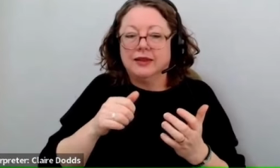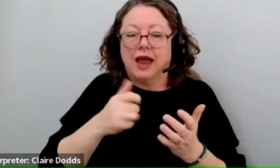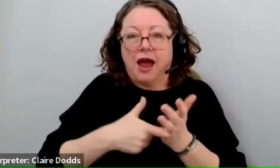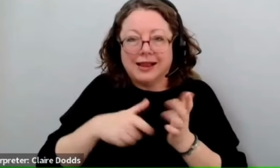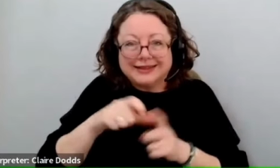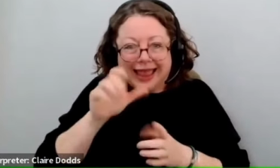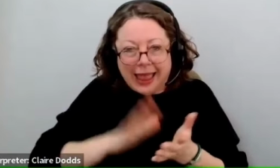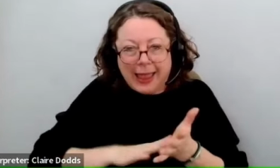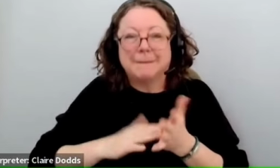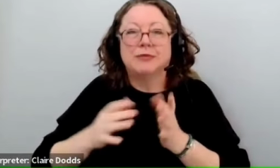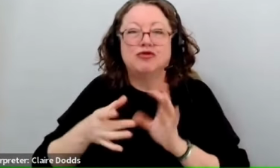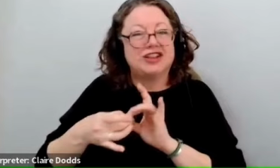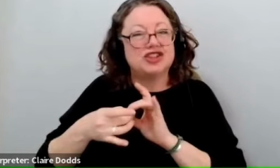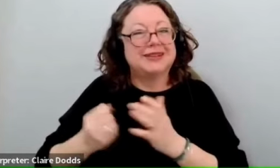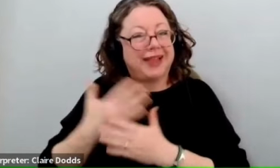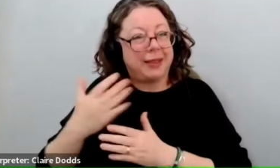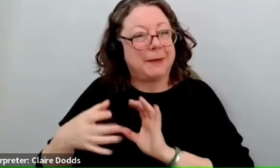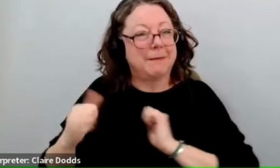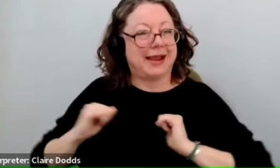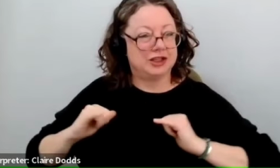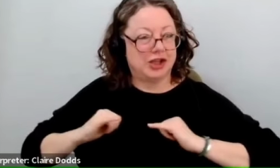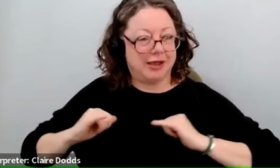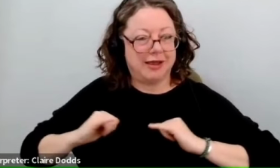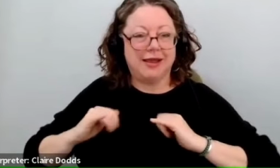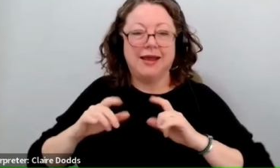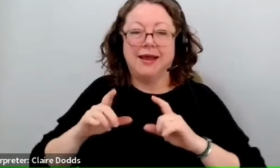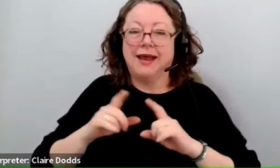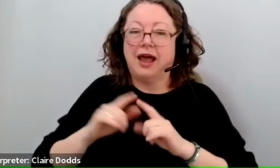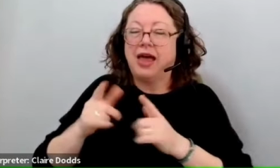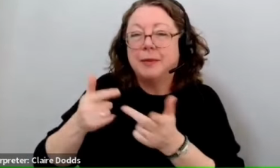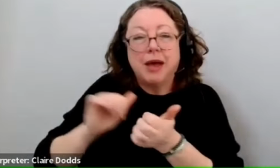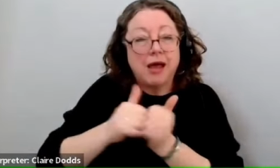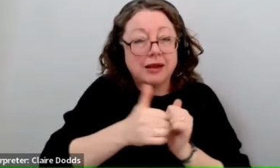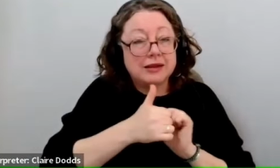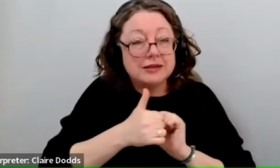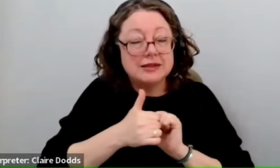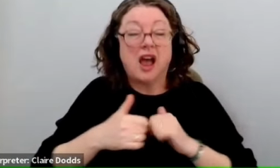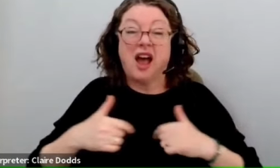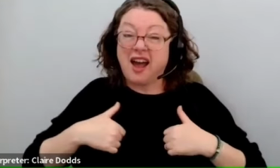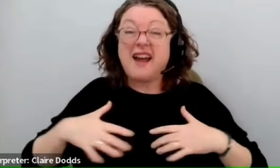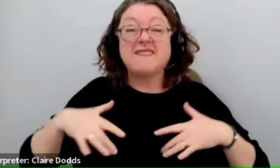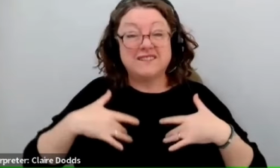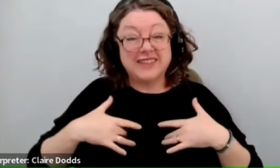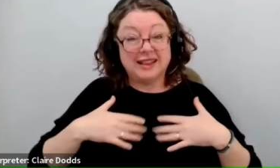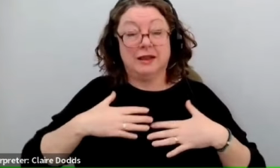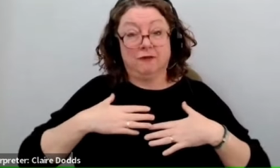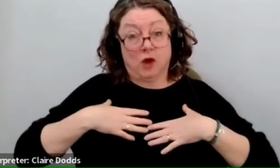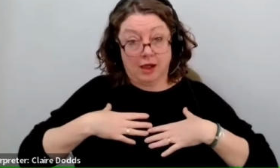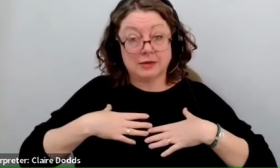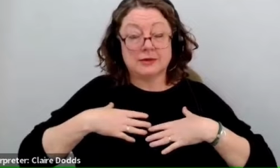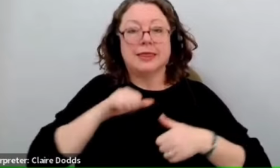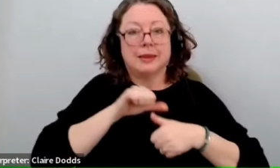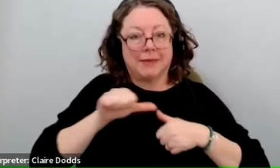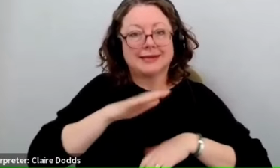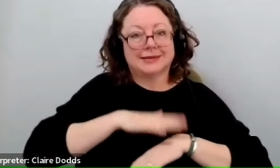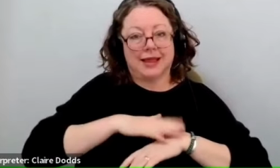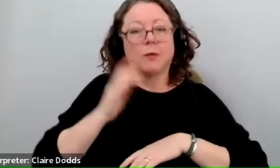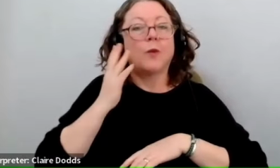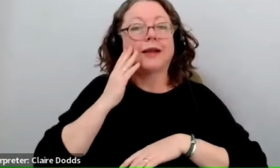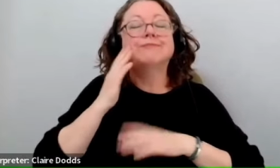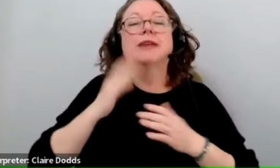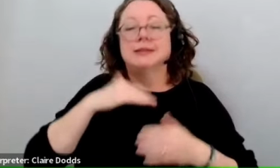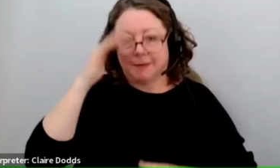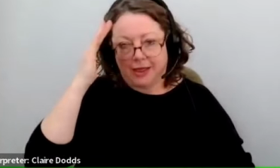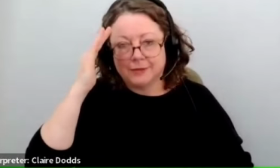RDM, obviously the hub board, and also the families that we work with. So I kind of think a good time for us to do it's in the summer,